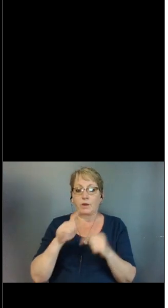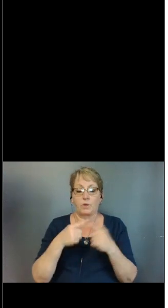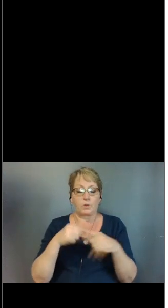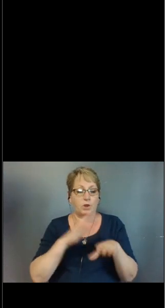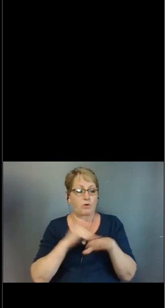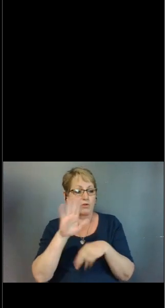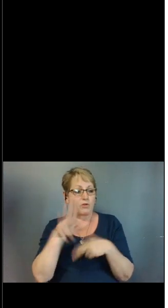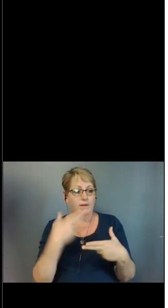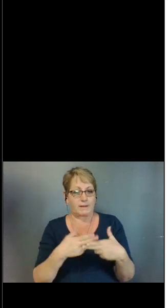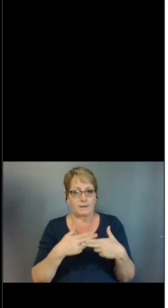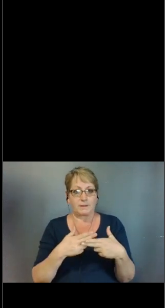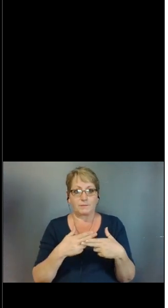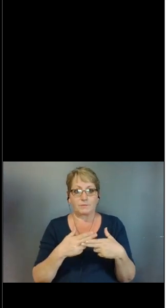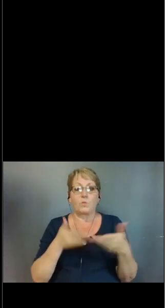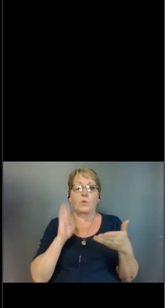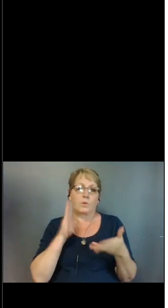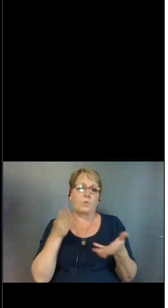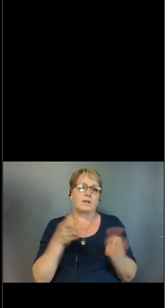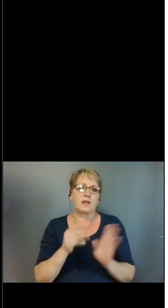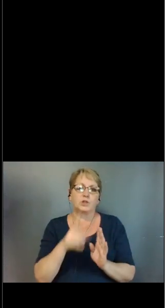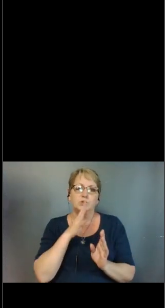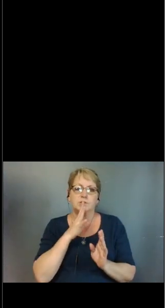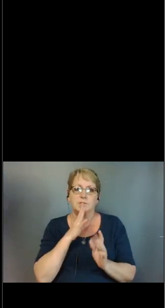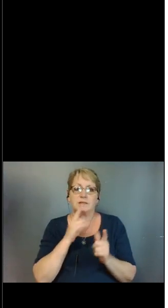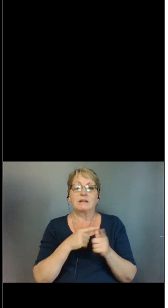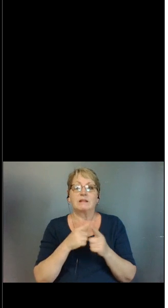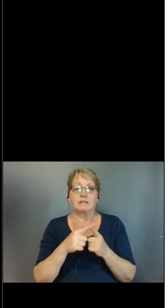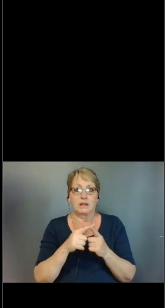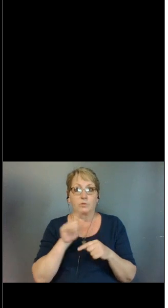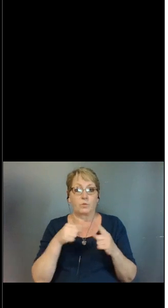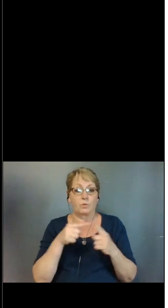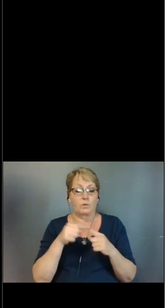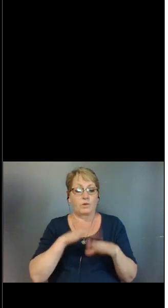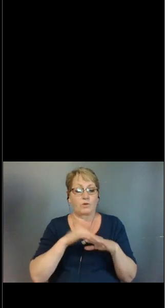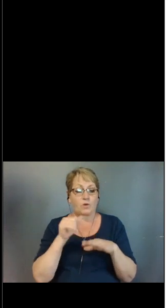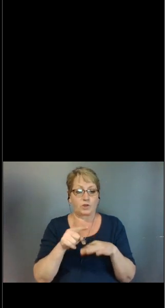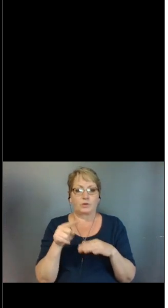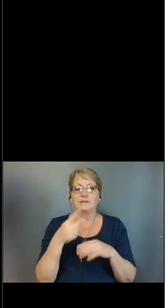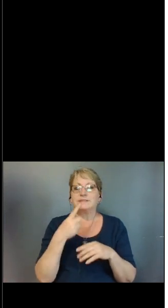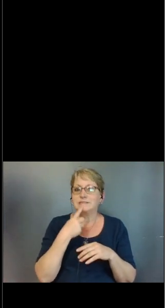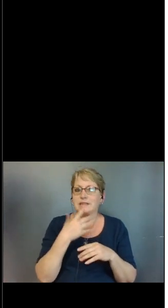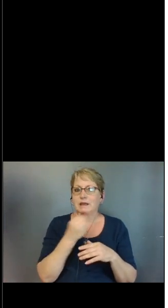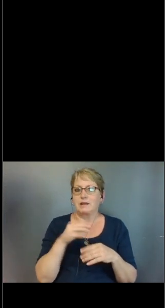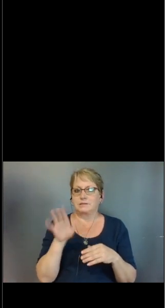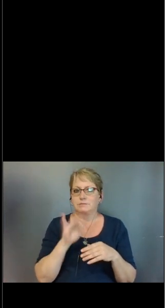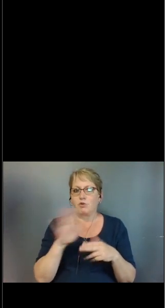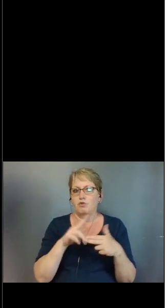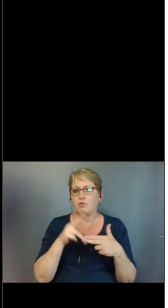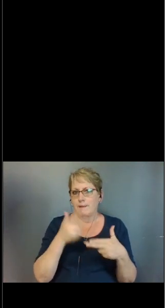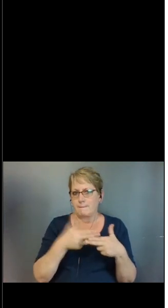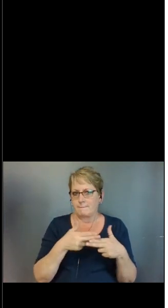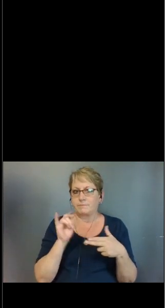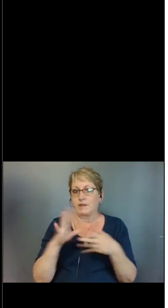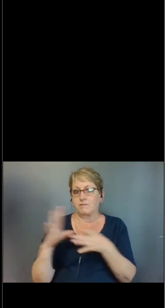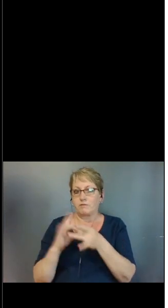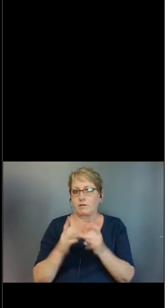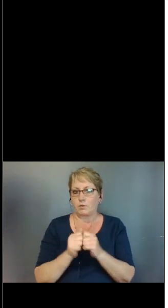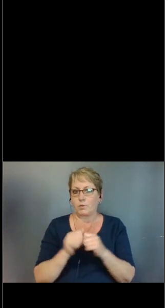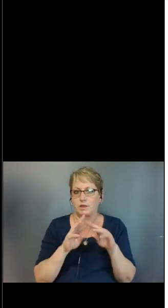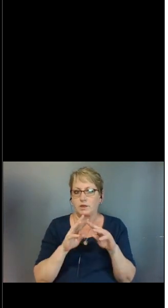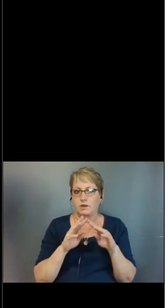your mic. At that time, please say and spell your name for us. And if you are affiliated with an organization, we will remain